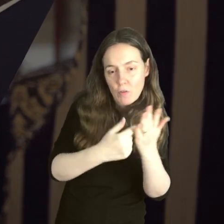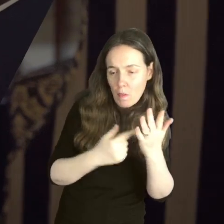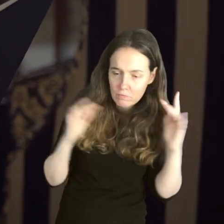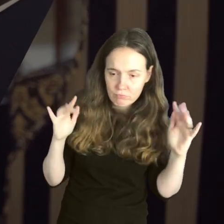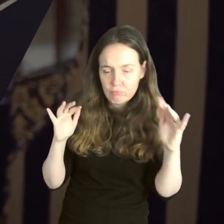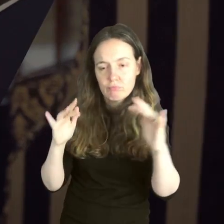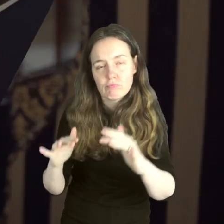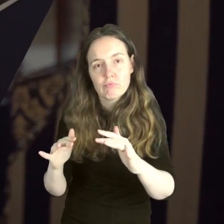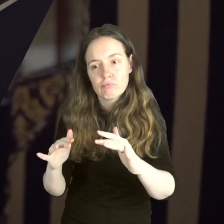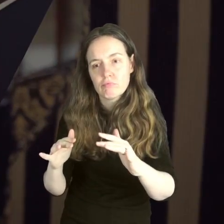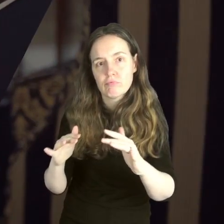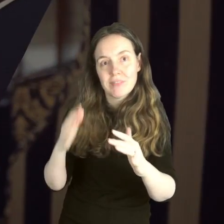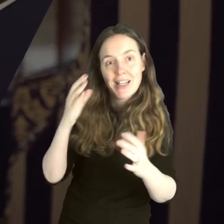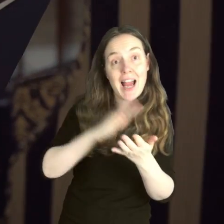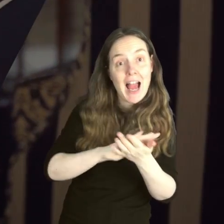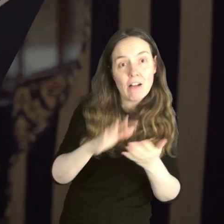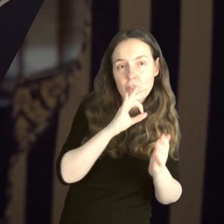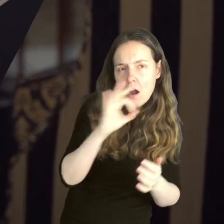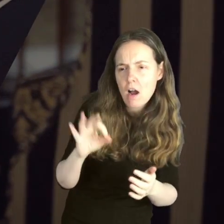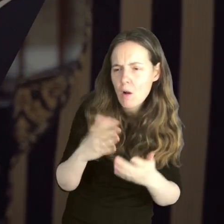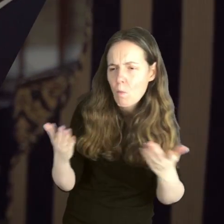Messiah supposed to be born?"